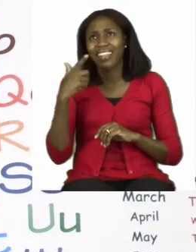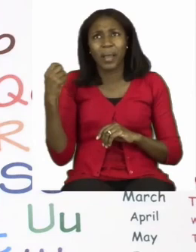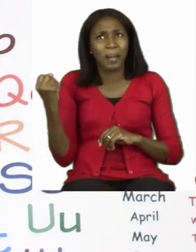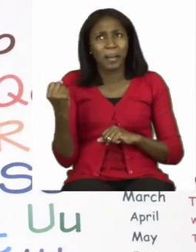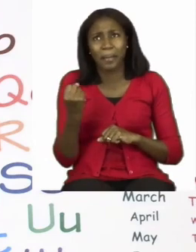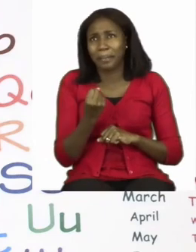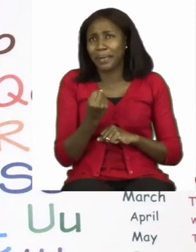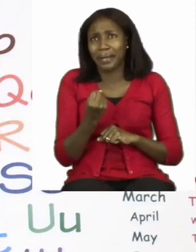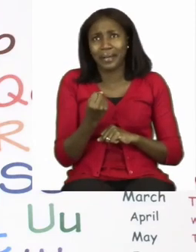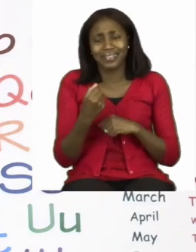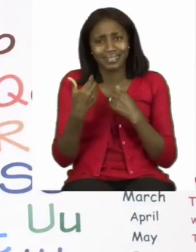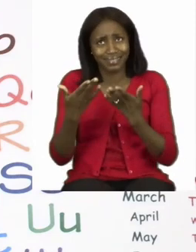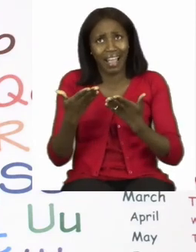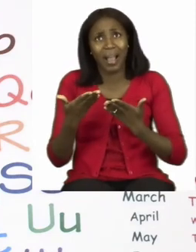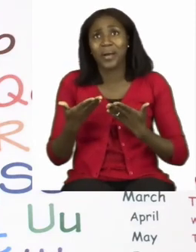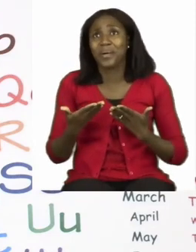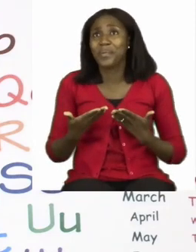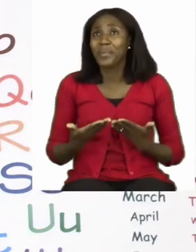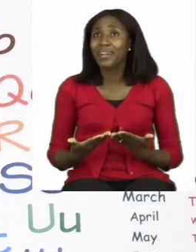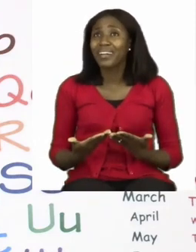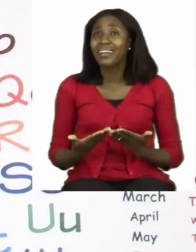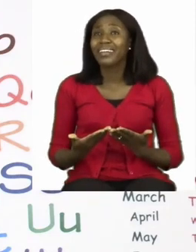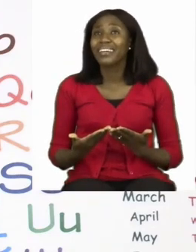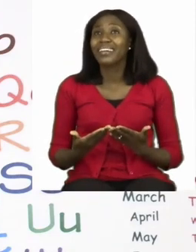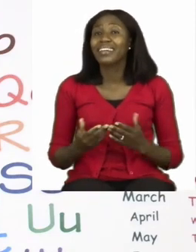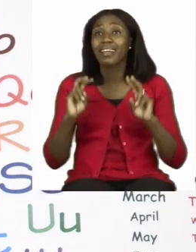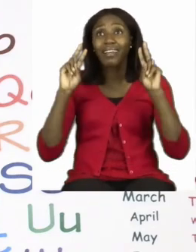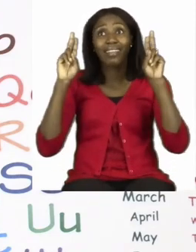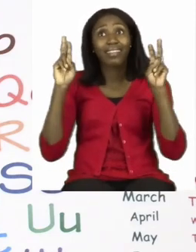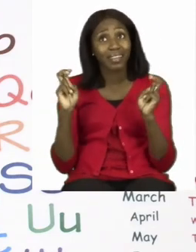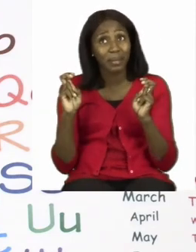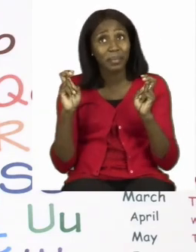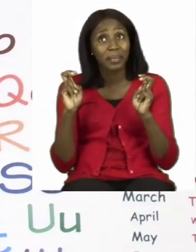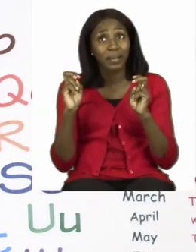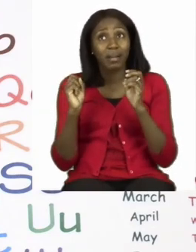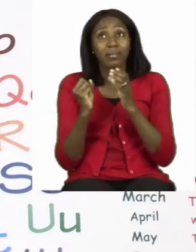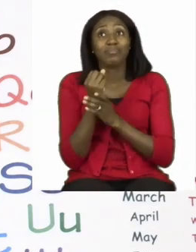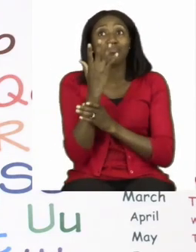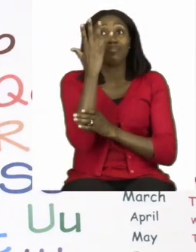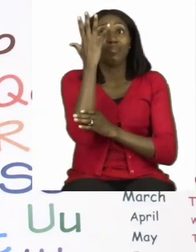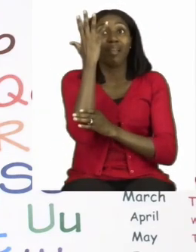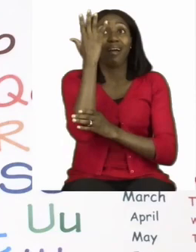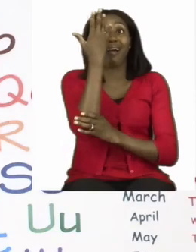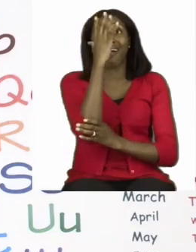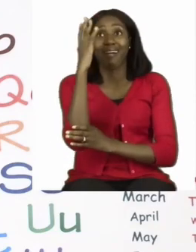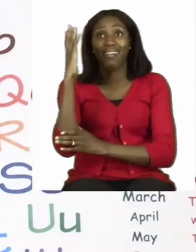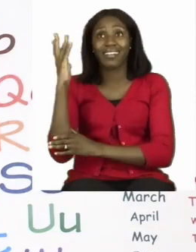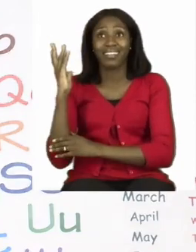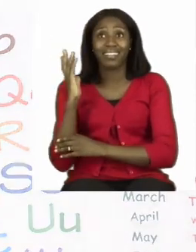you so much for joining me today. Our theme this week is